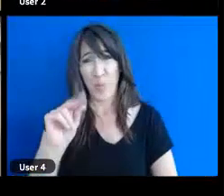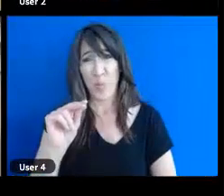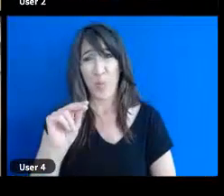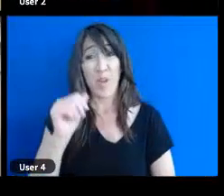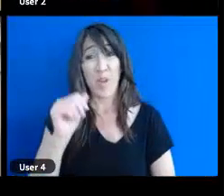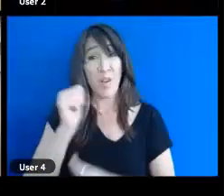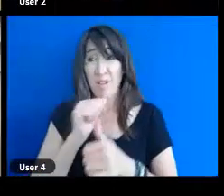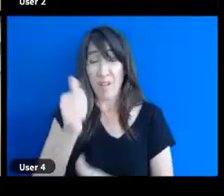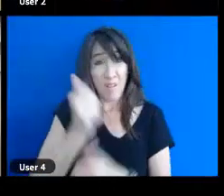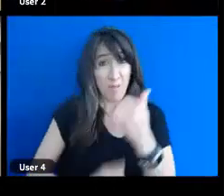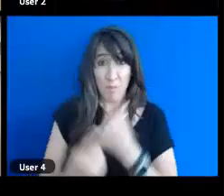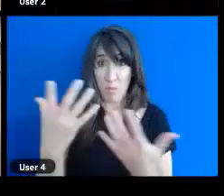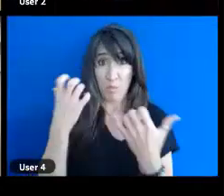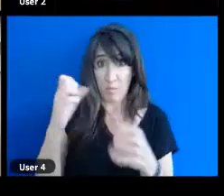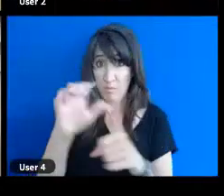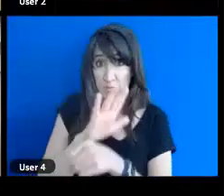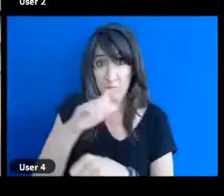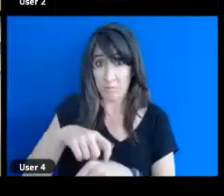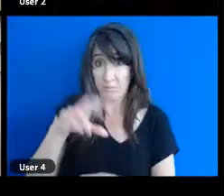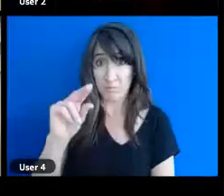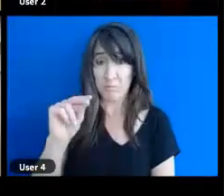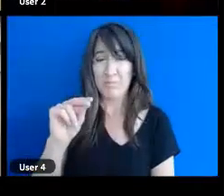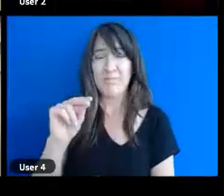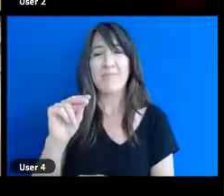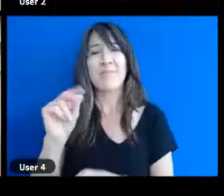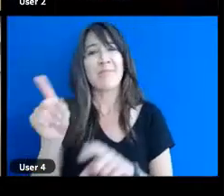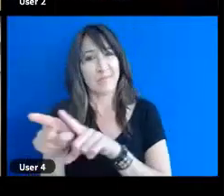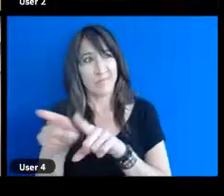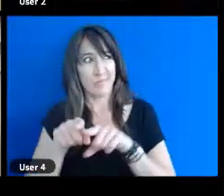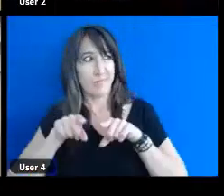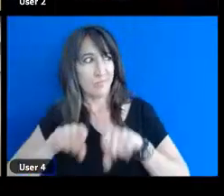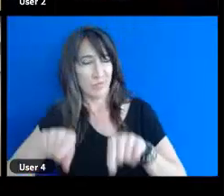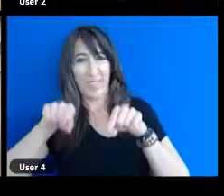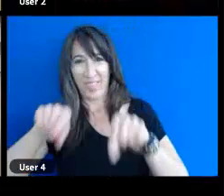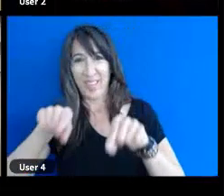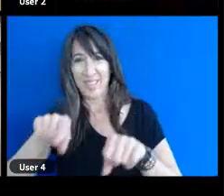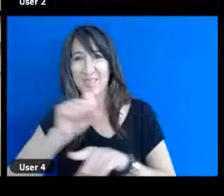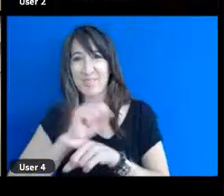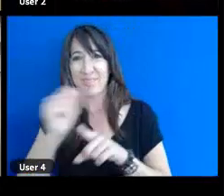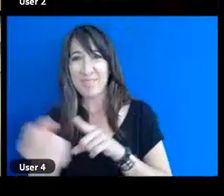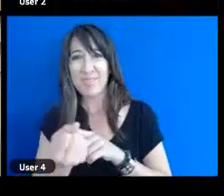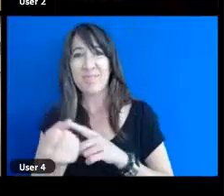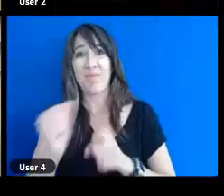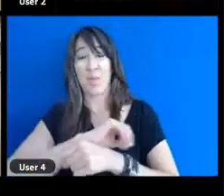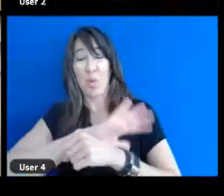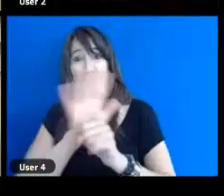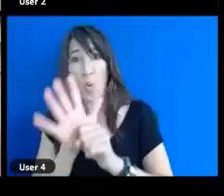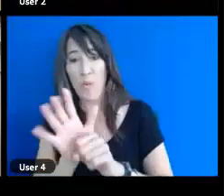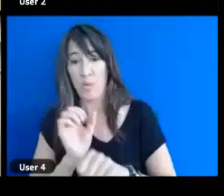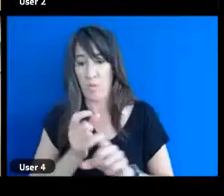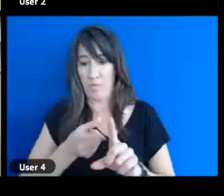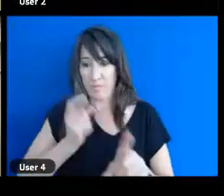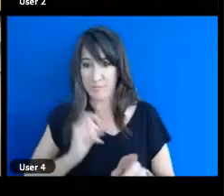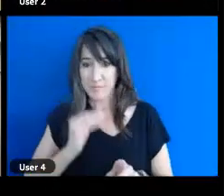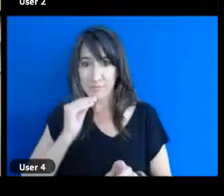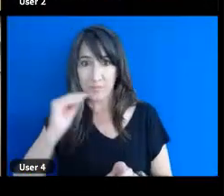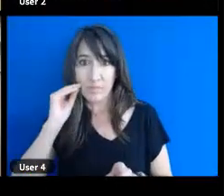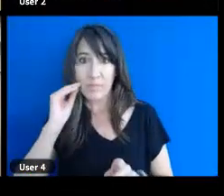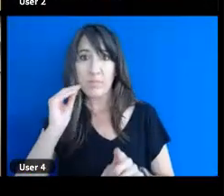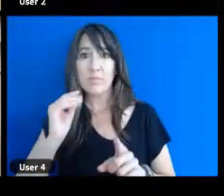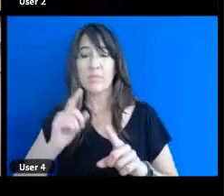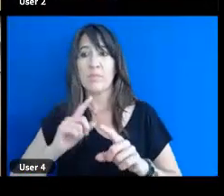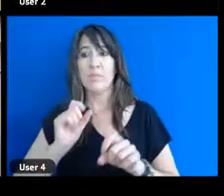organizations. Not all jobs need to be full-time. Not every job seeker wants or needs to work full-time. And I think especially